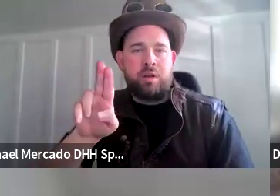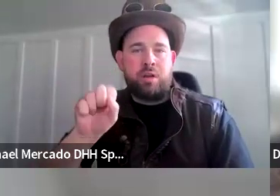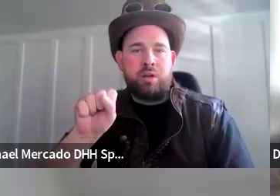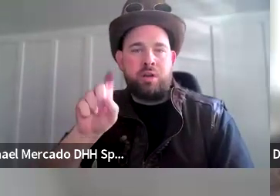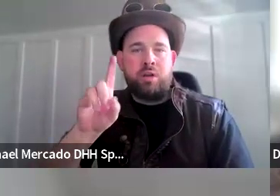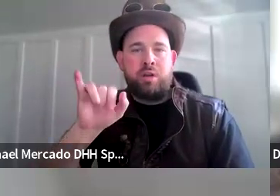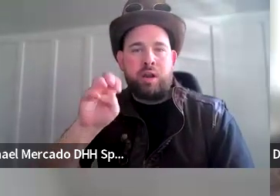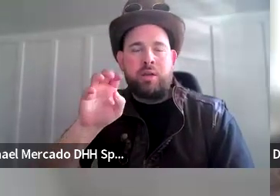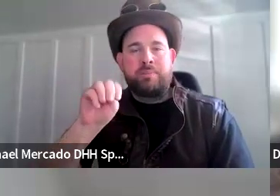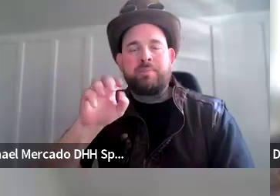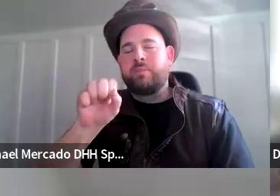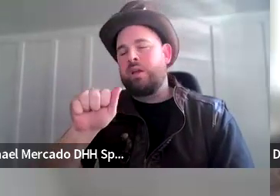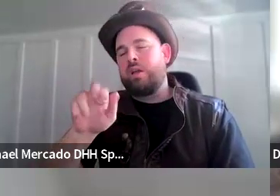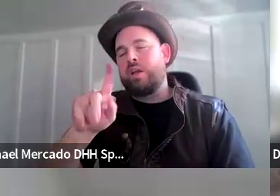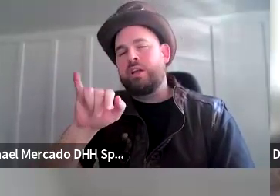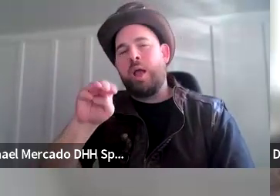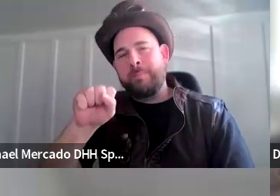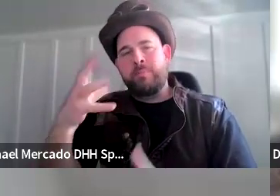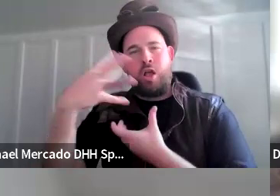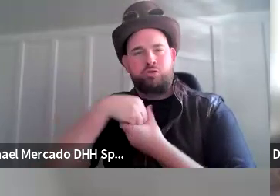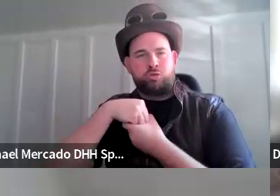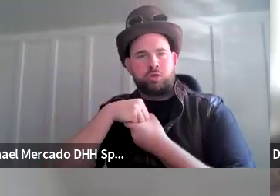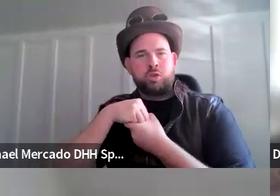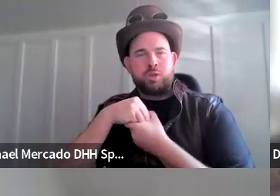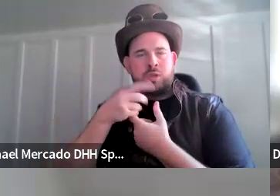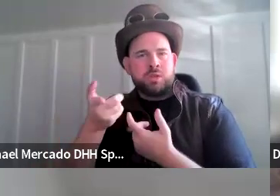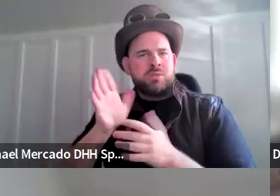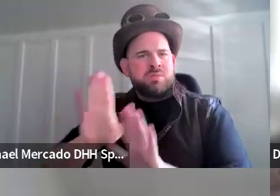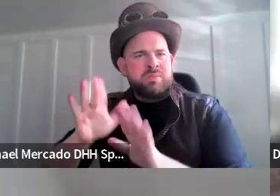Another presentation focused on